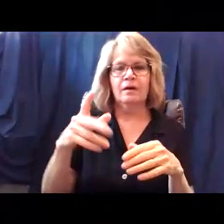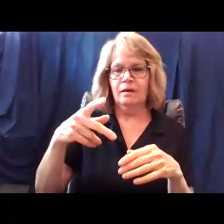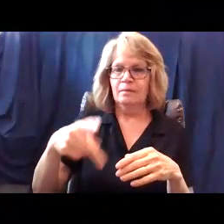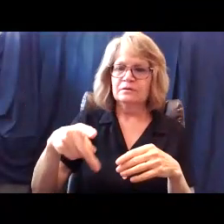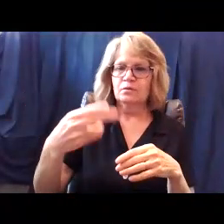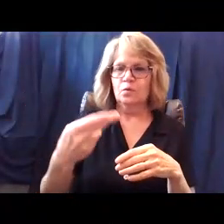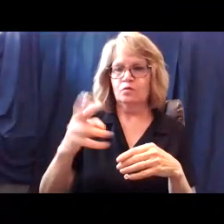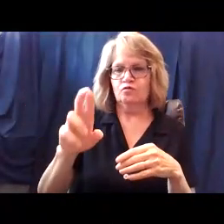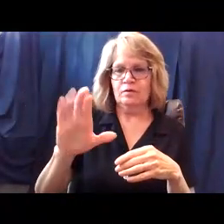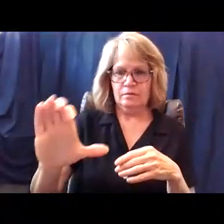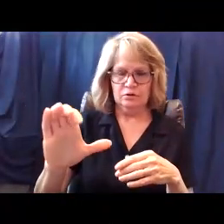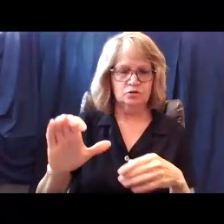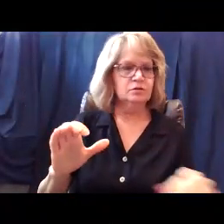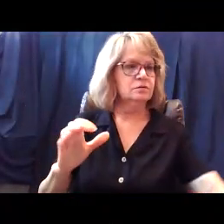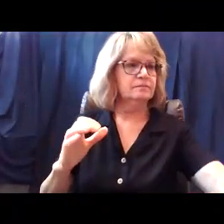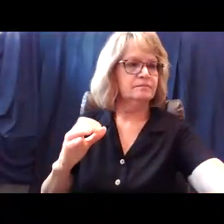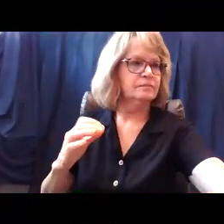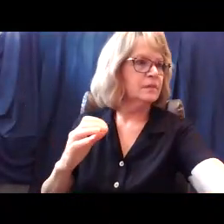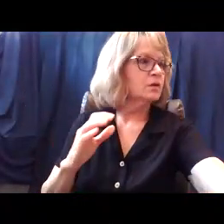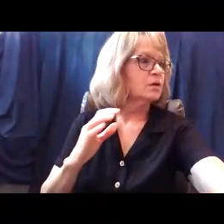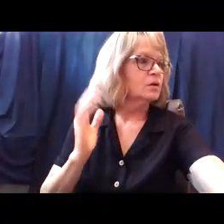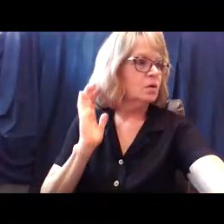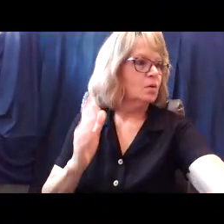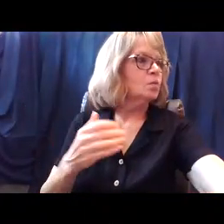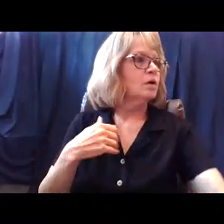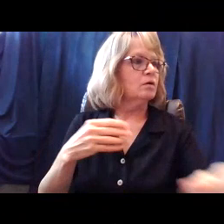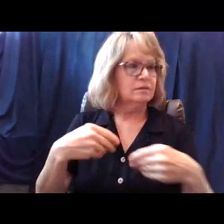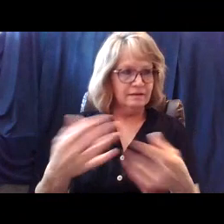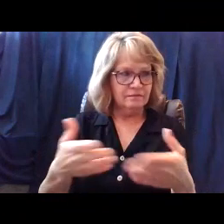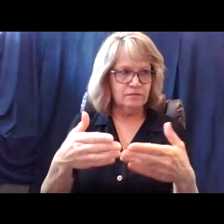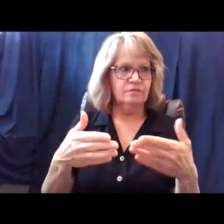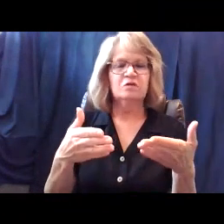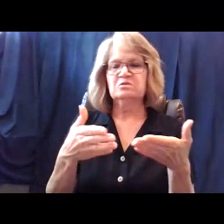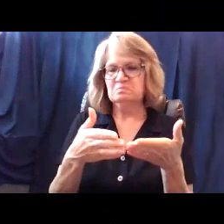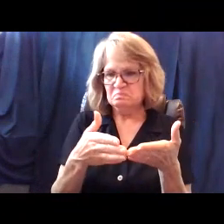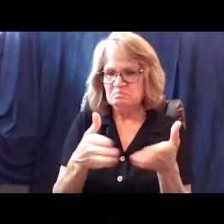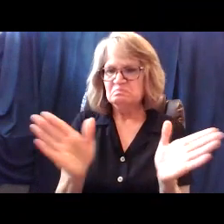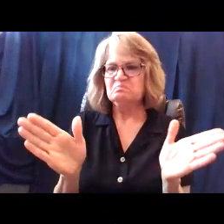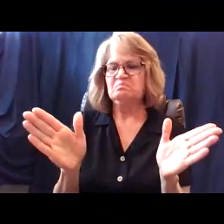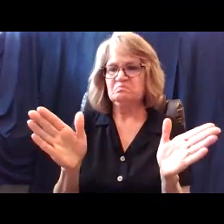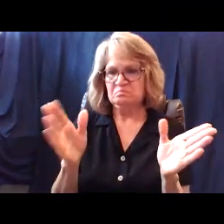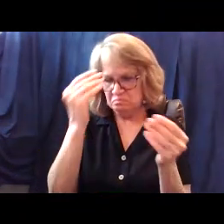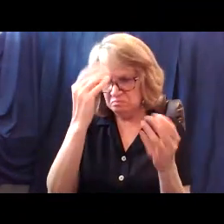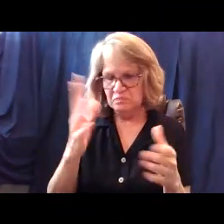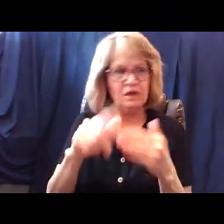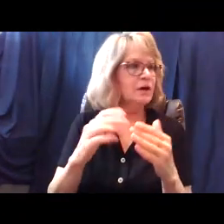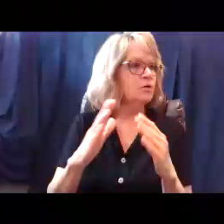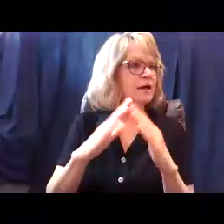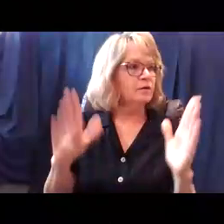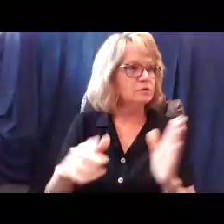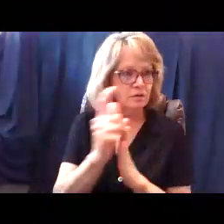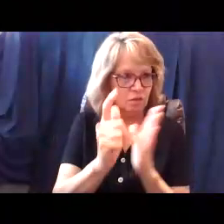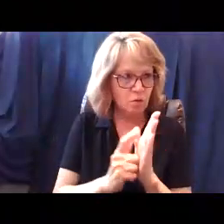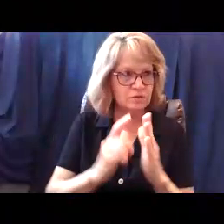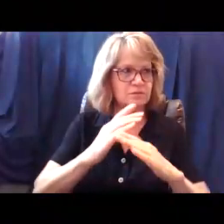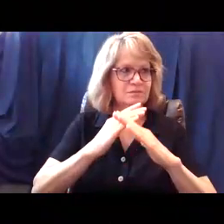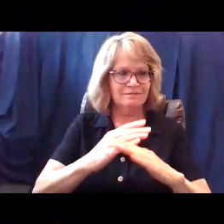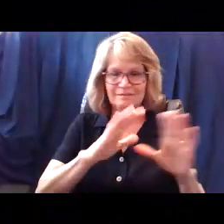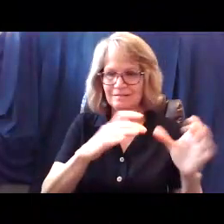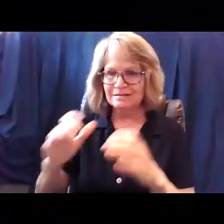Commission. We are going to provide an overview of the fair housing laws, protected classes, and